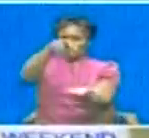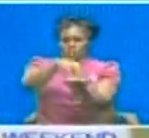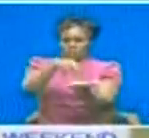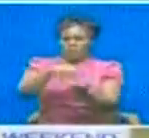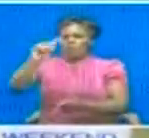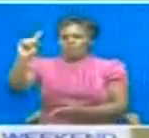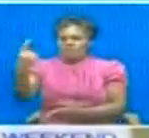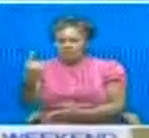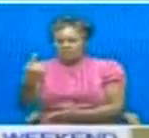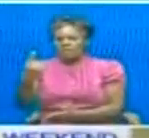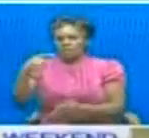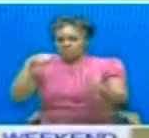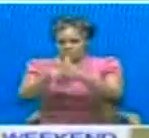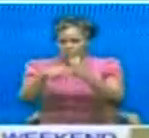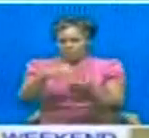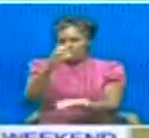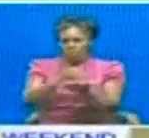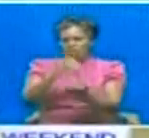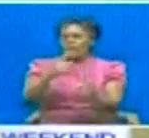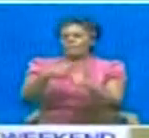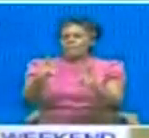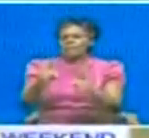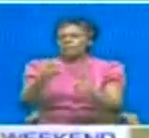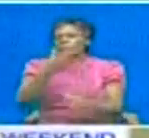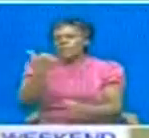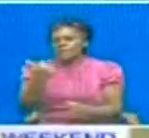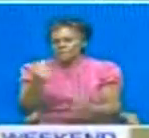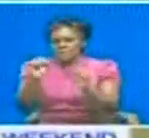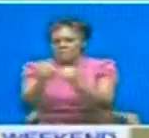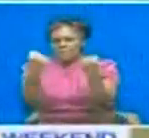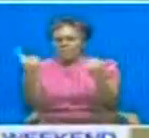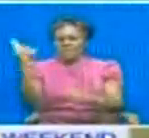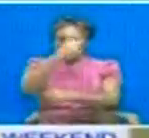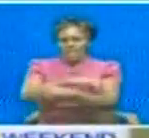on the first and 13 holes, but his impressive birdie at the last hole saved his day.